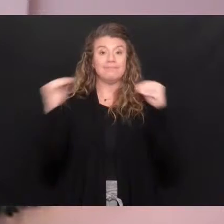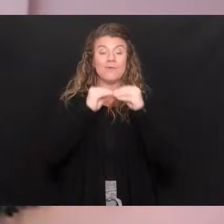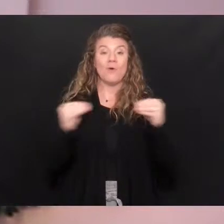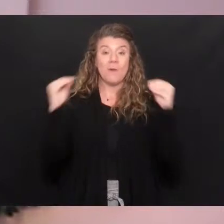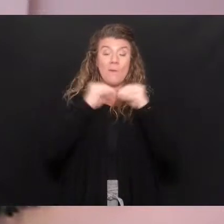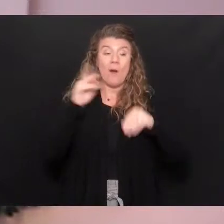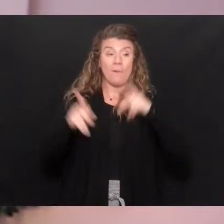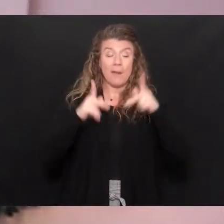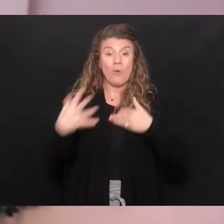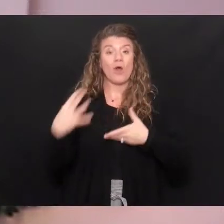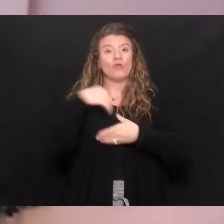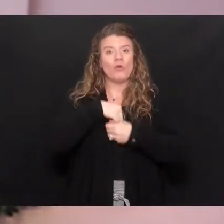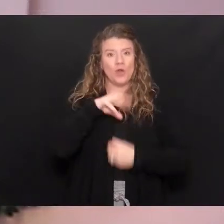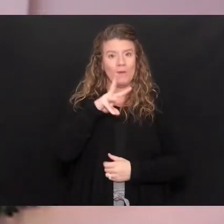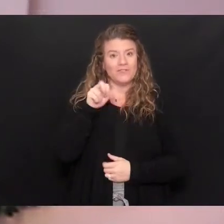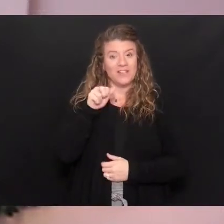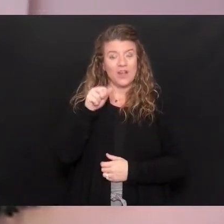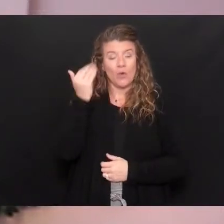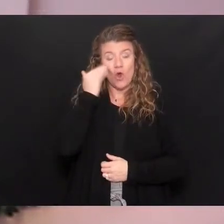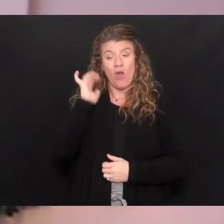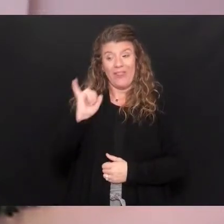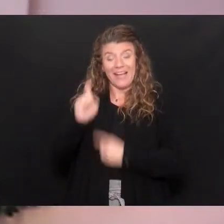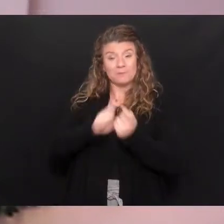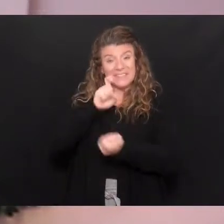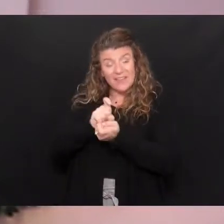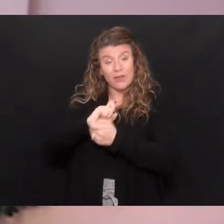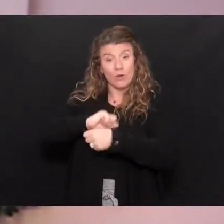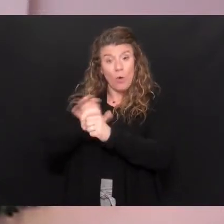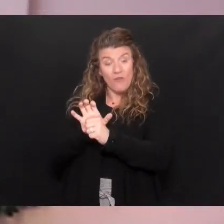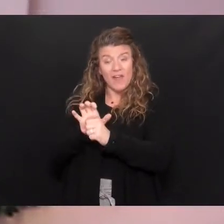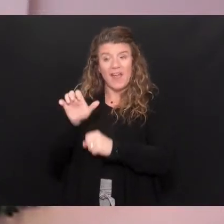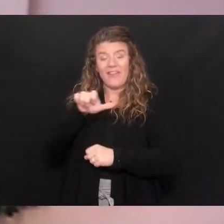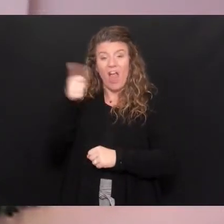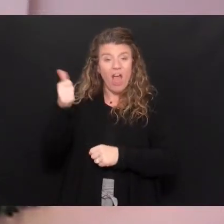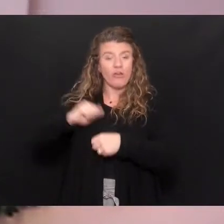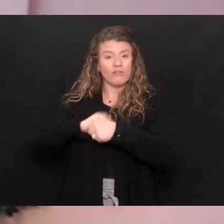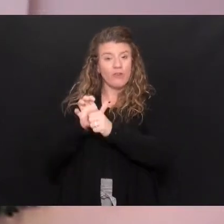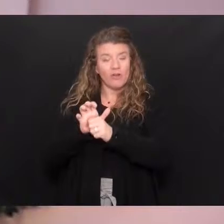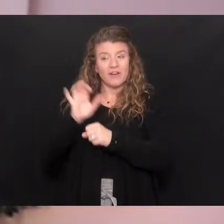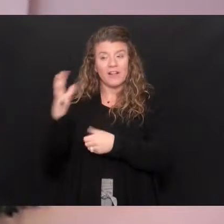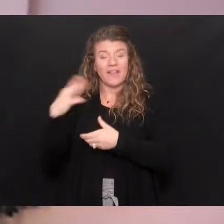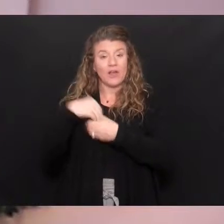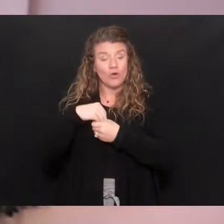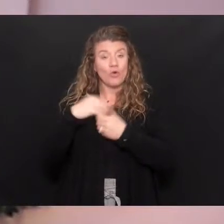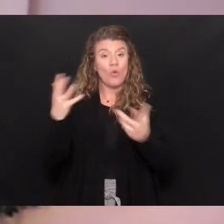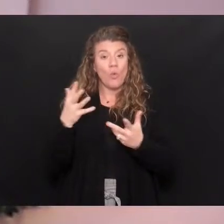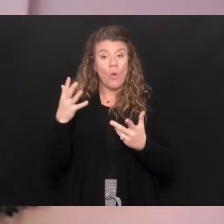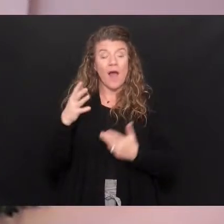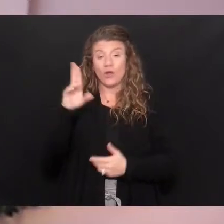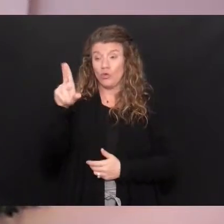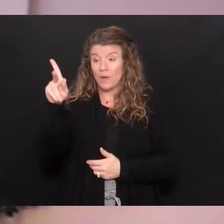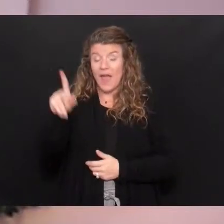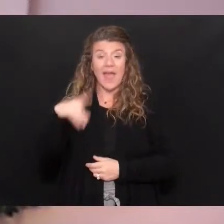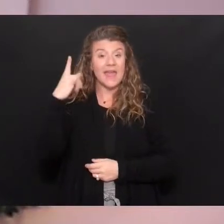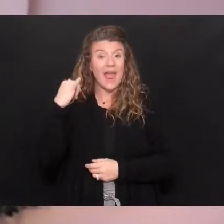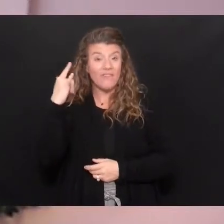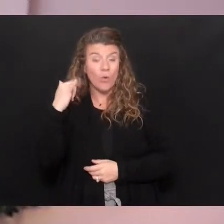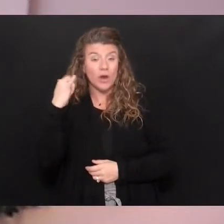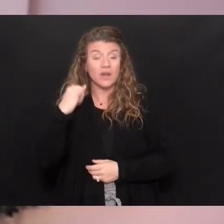this particular variant and the other variants, including the one that was first found in